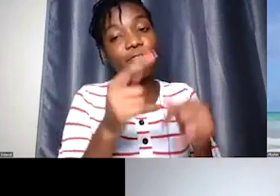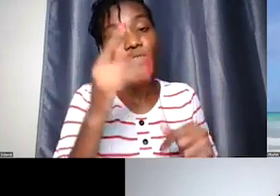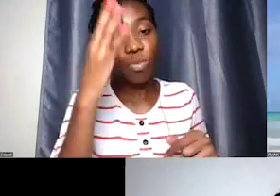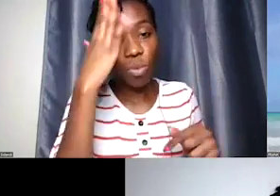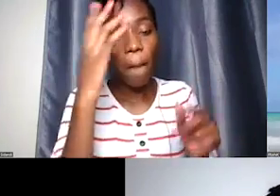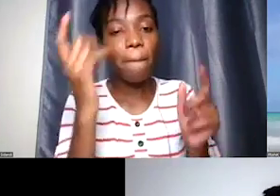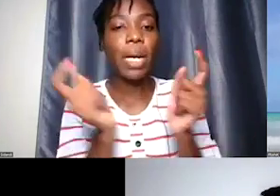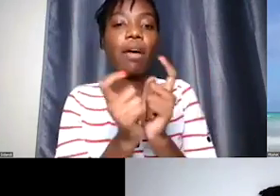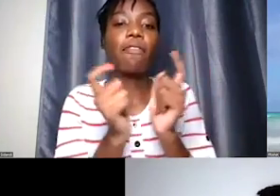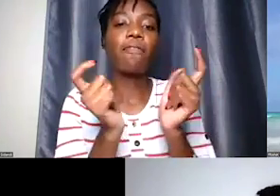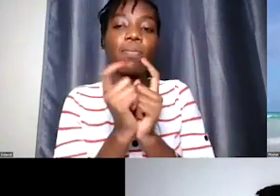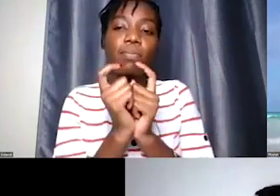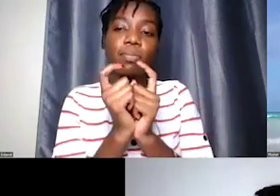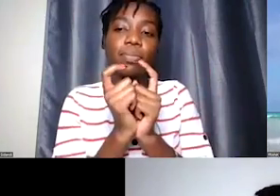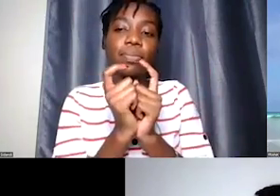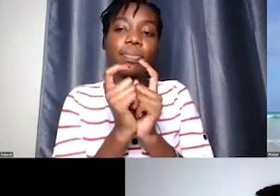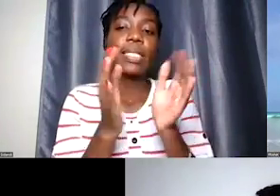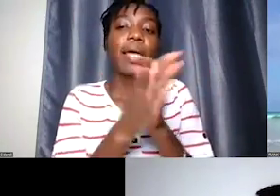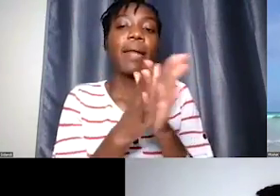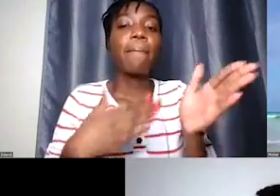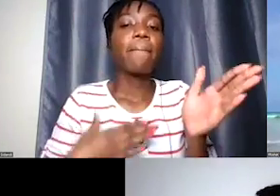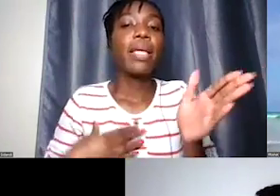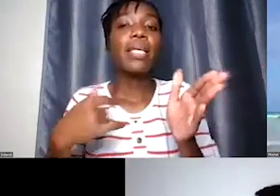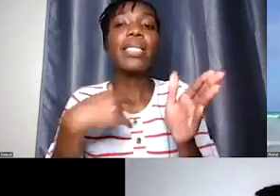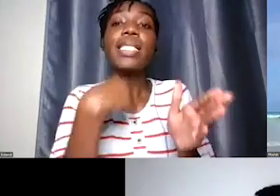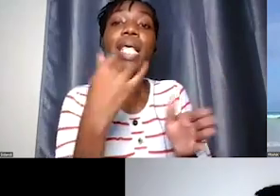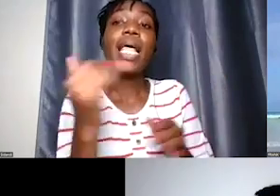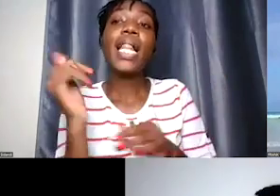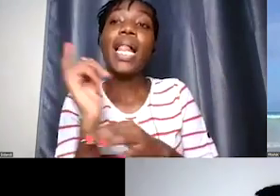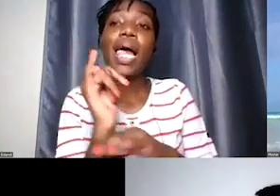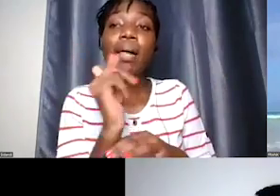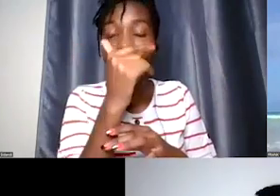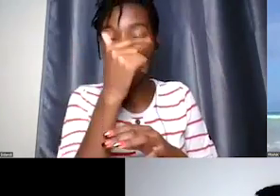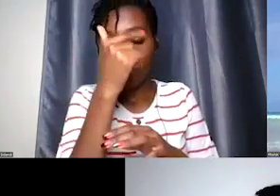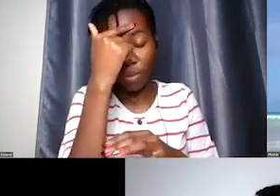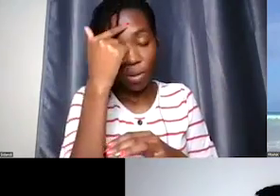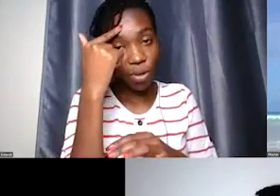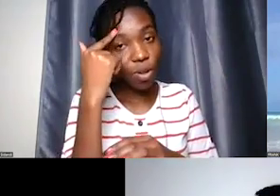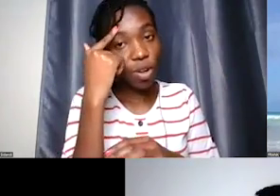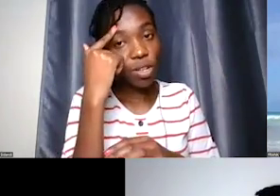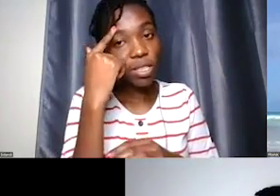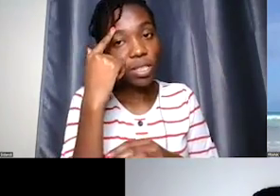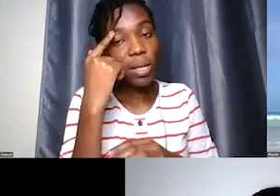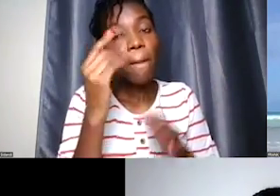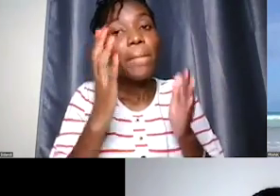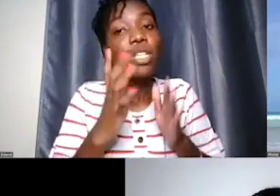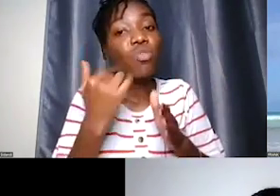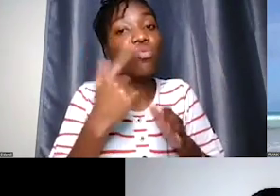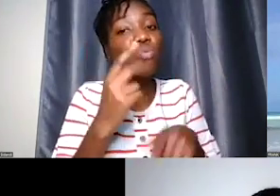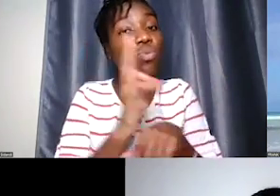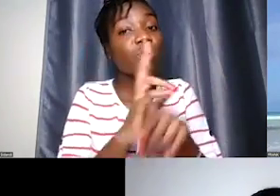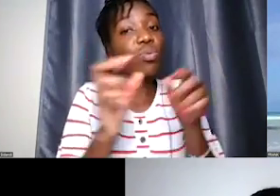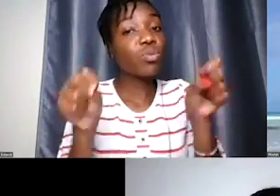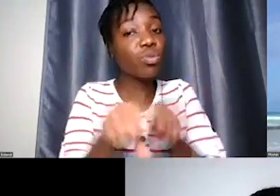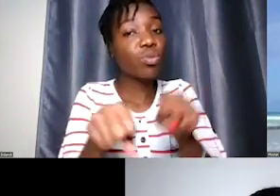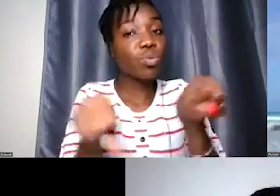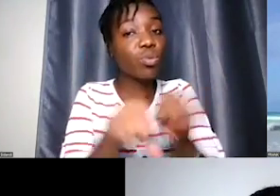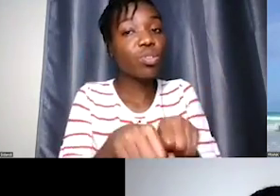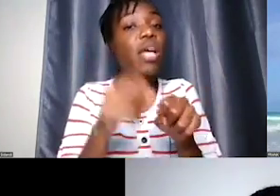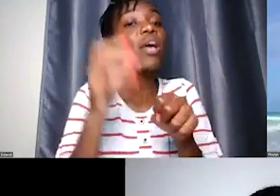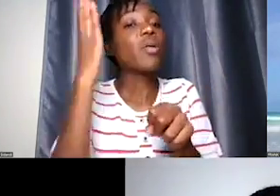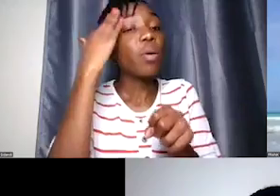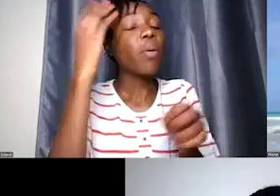painful. And I'm saying this with a lot of care, because the shoe wearer is the one who knows where the pain